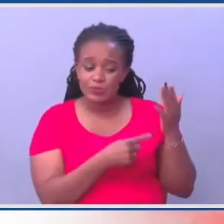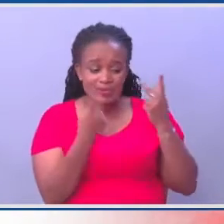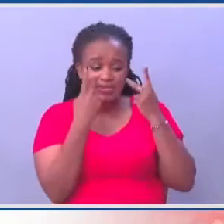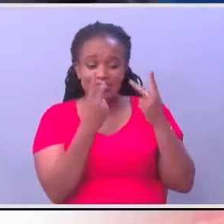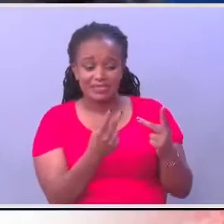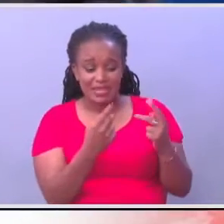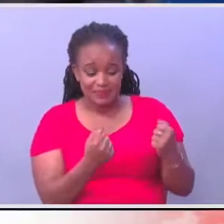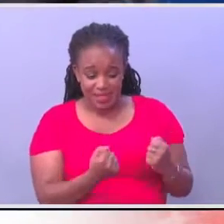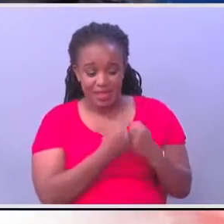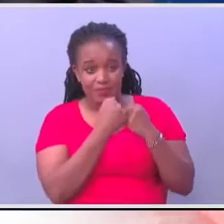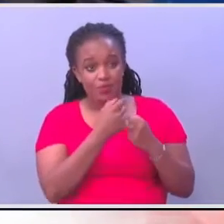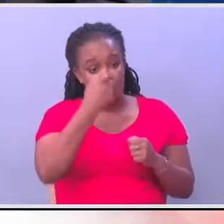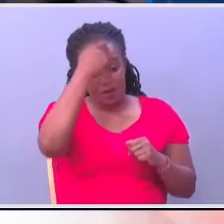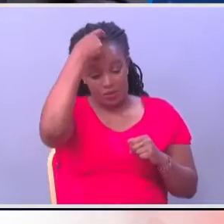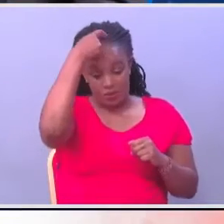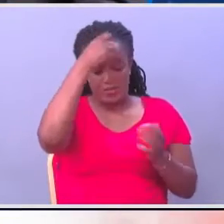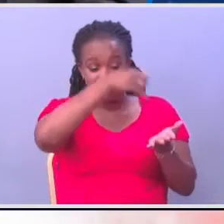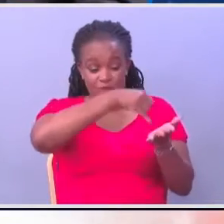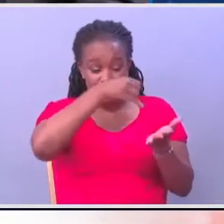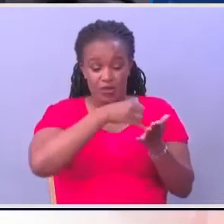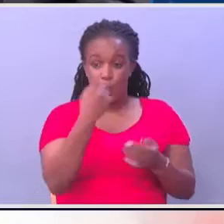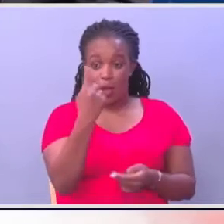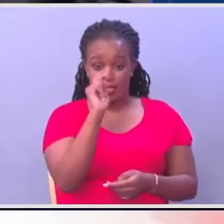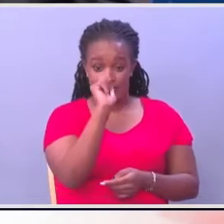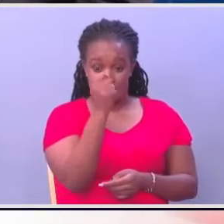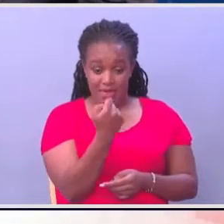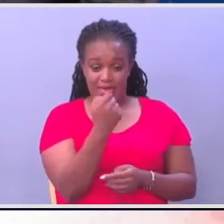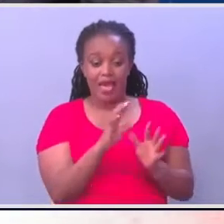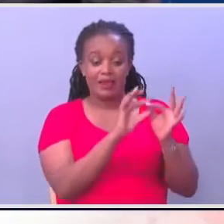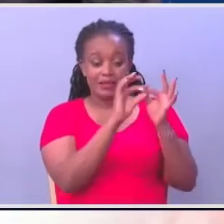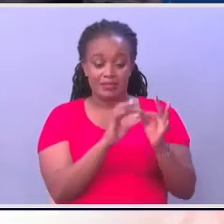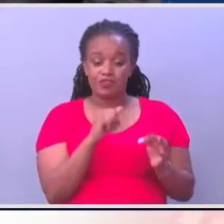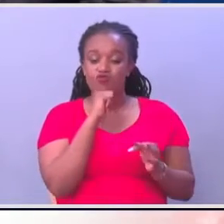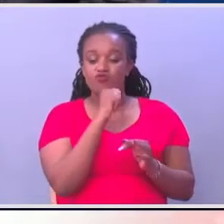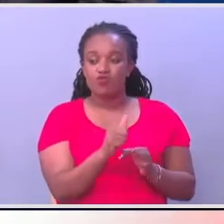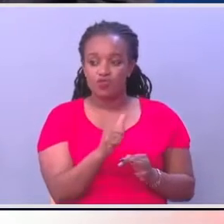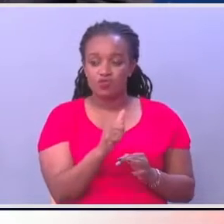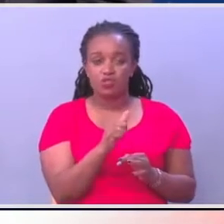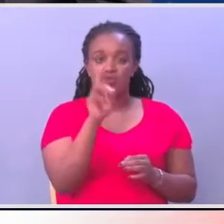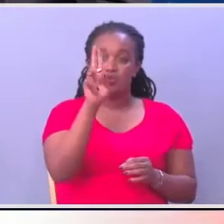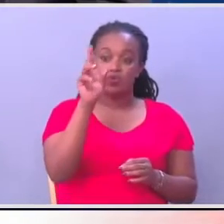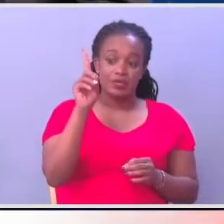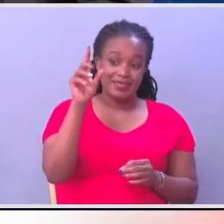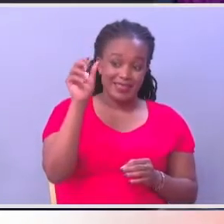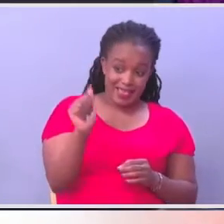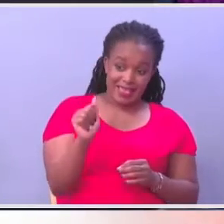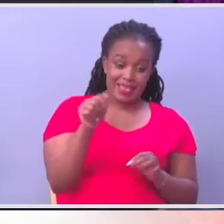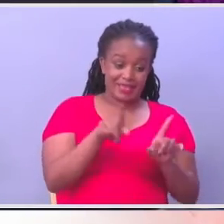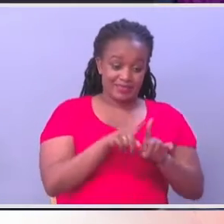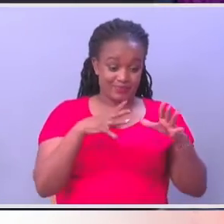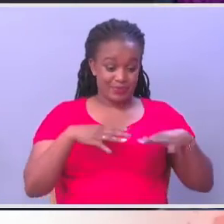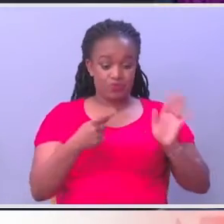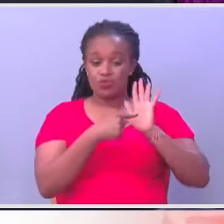that Wetangula is part of the One Kenya alliance and not UDA as per the public utterances and